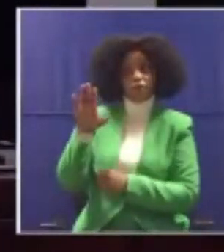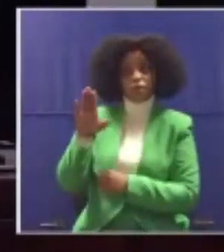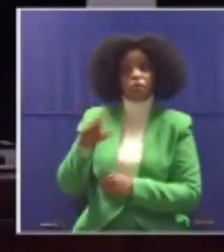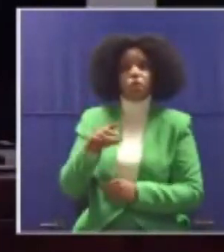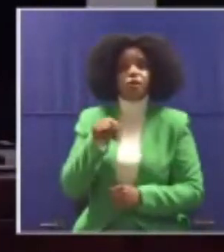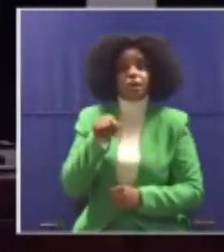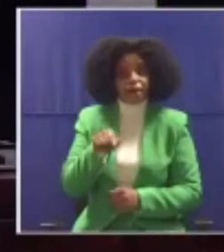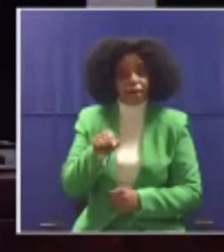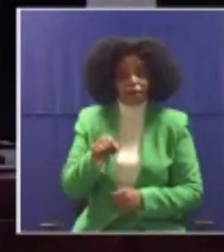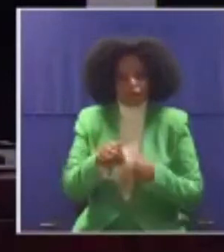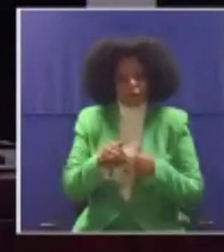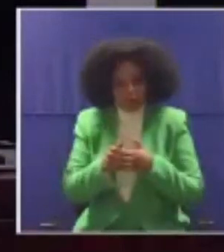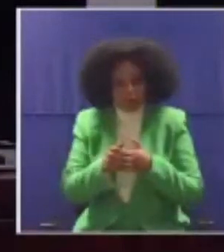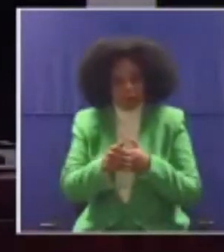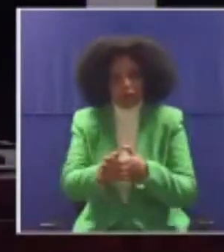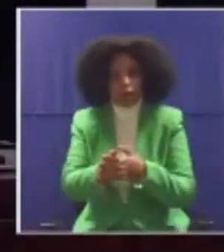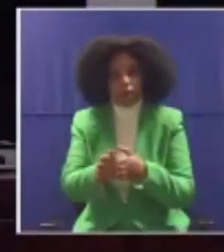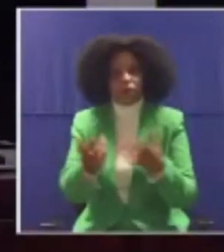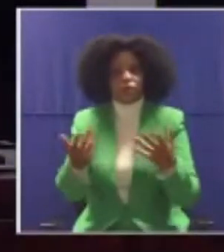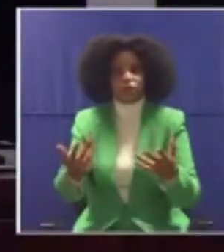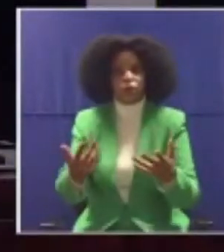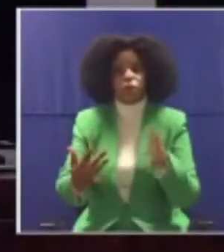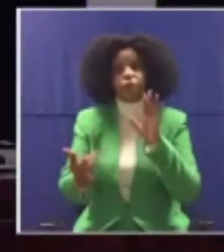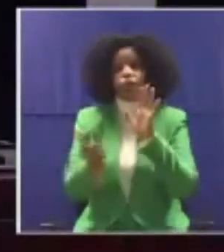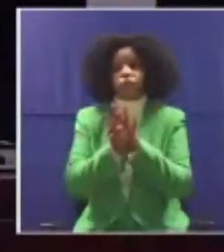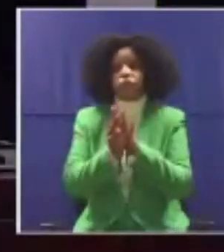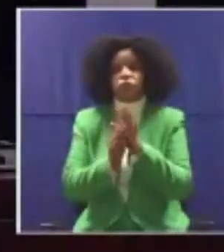the development of legislation.